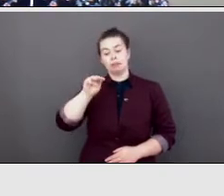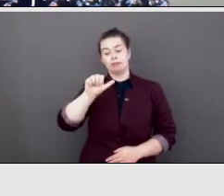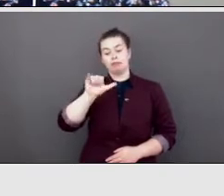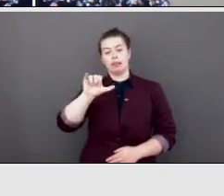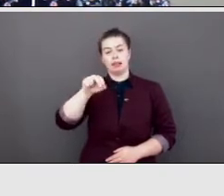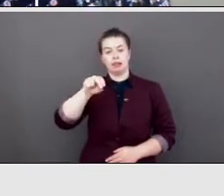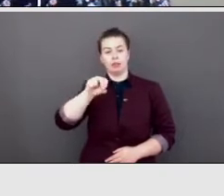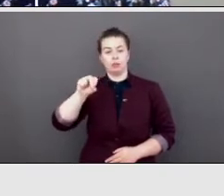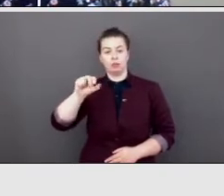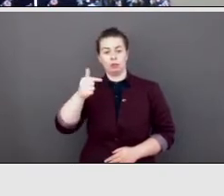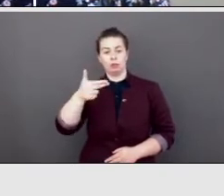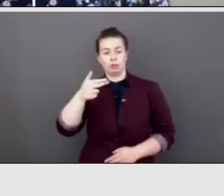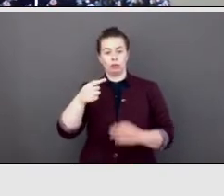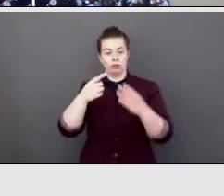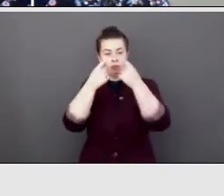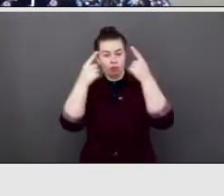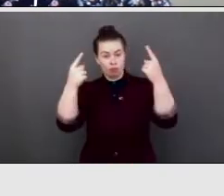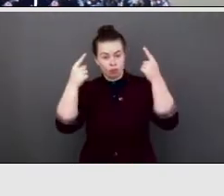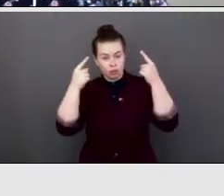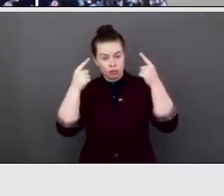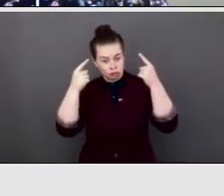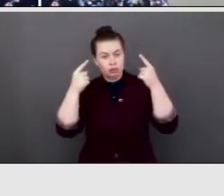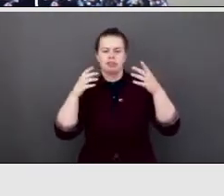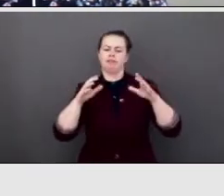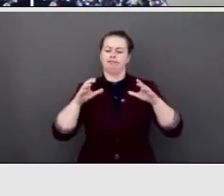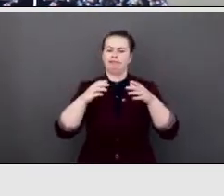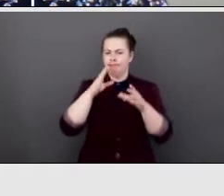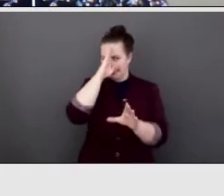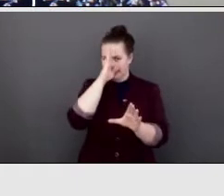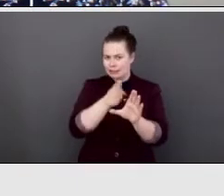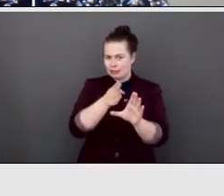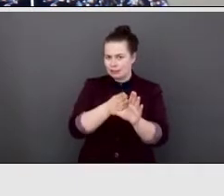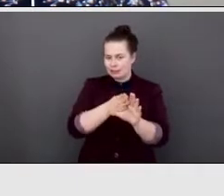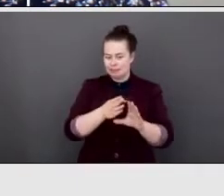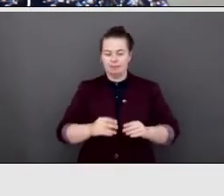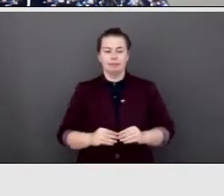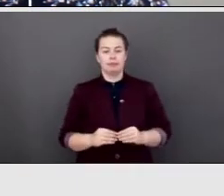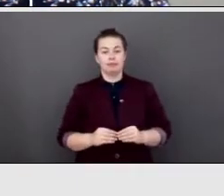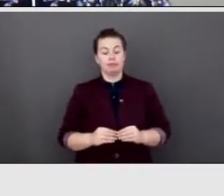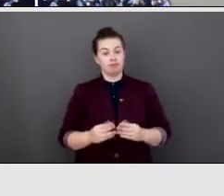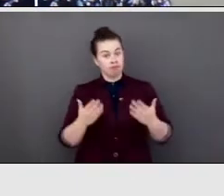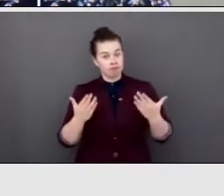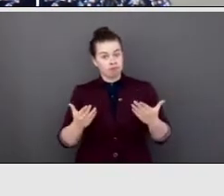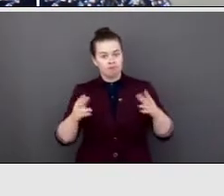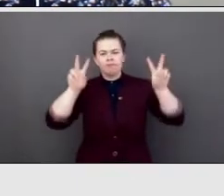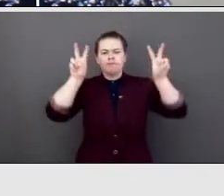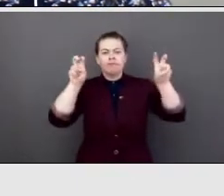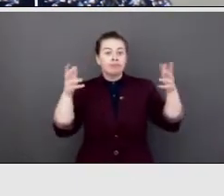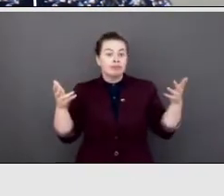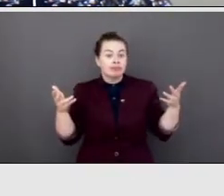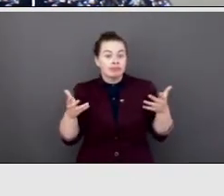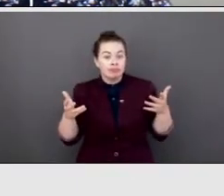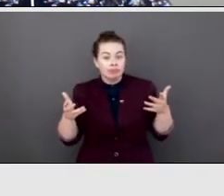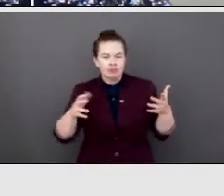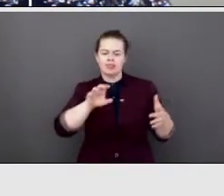Maynooth University, and I've been working on the SHAPES project as a postdoctoral researcher. Today, I'll be